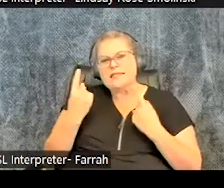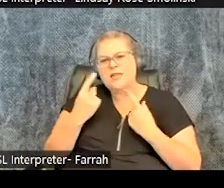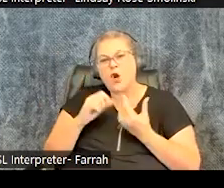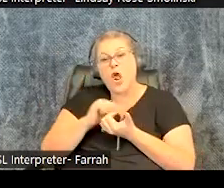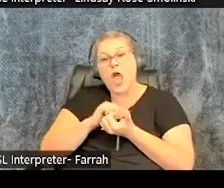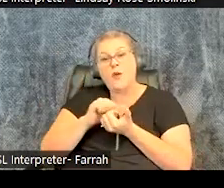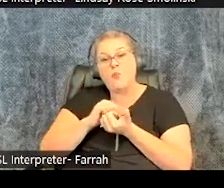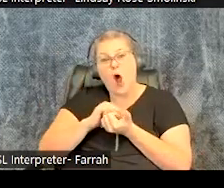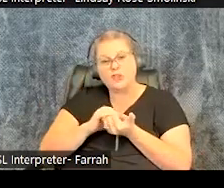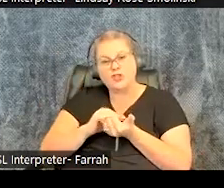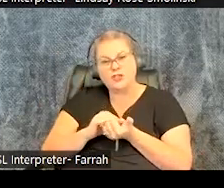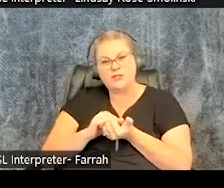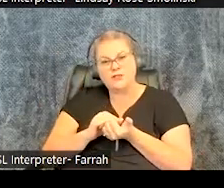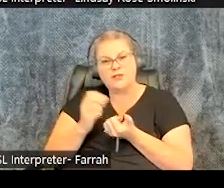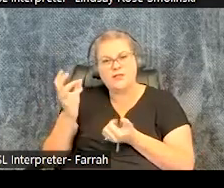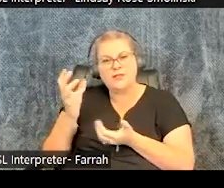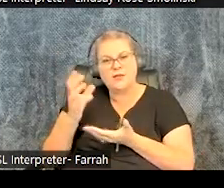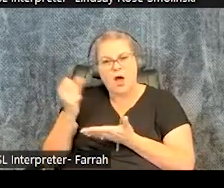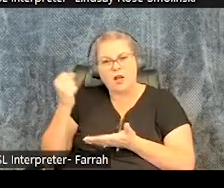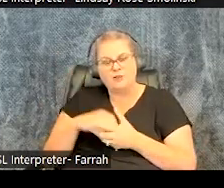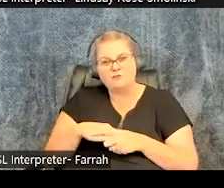bottle?